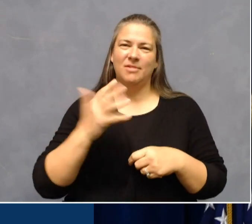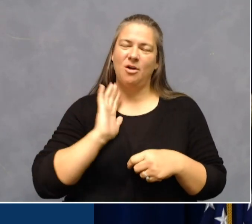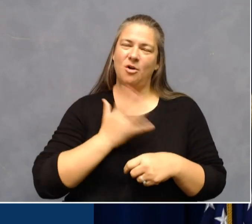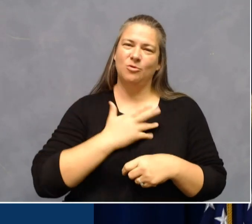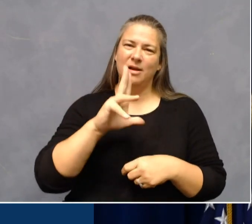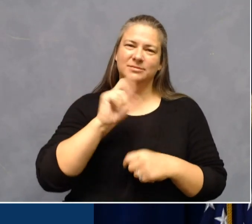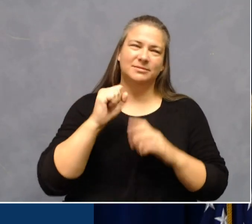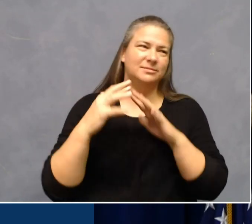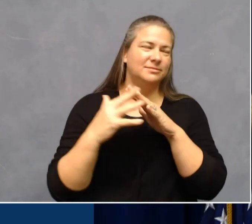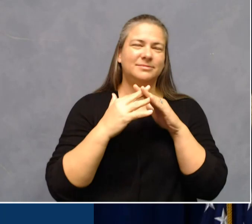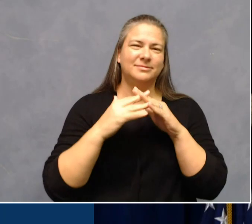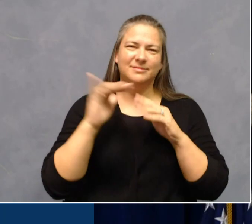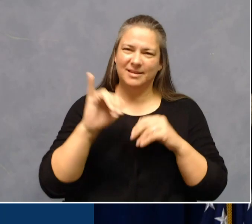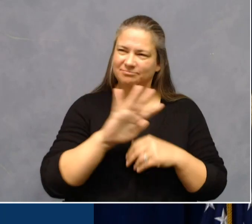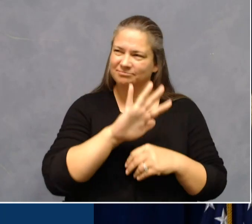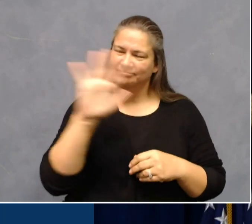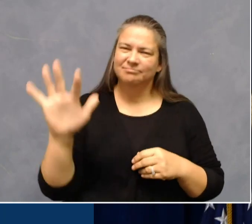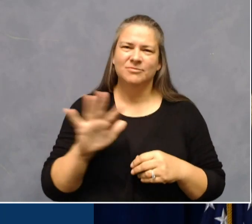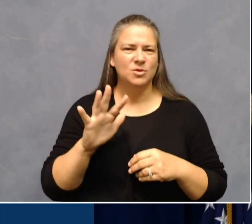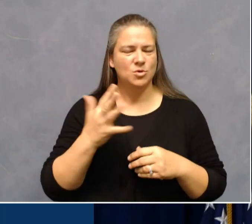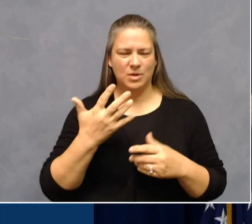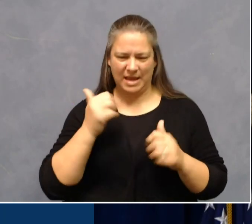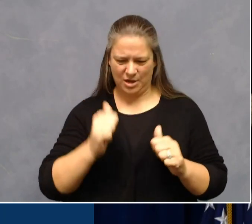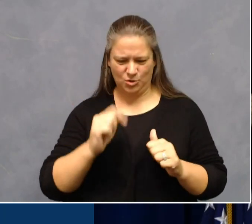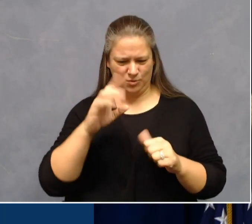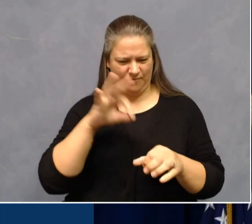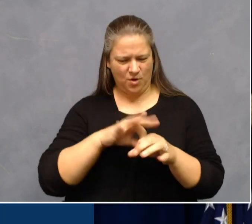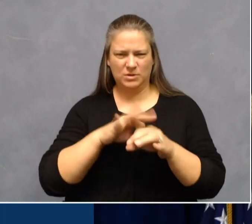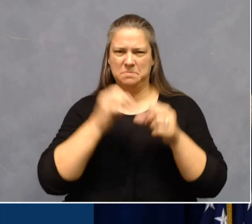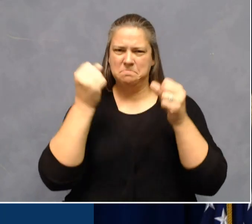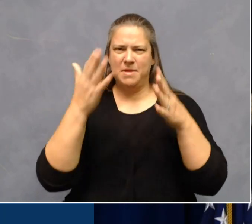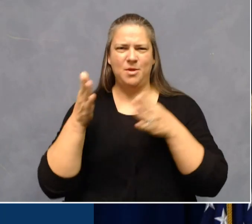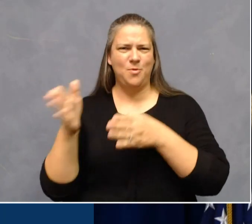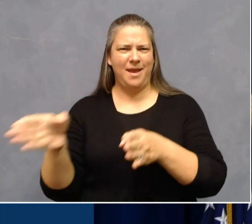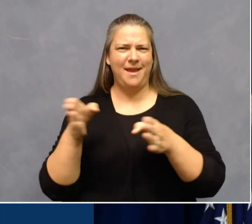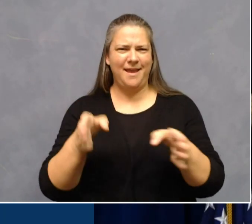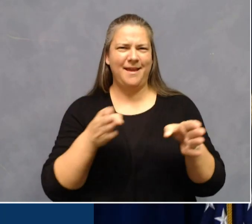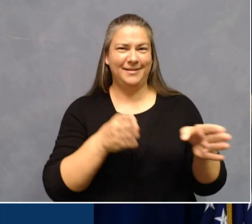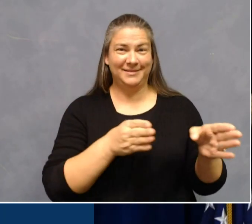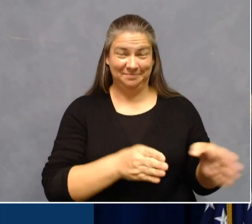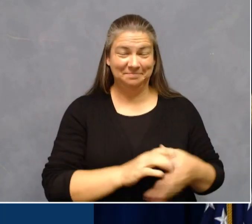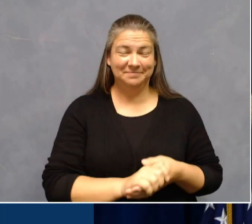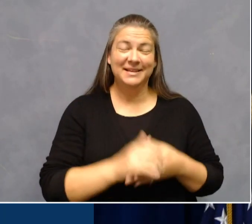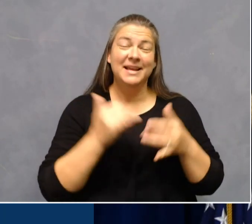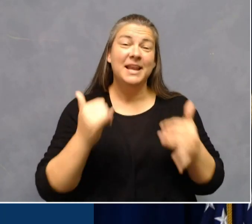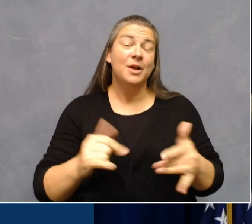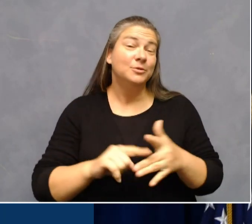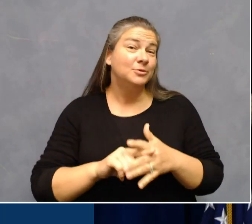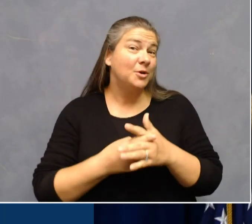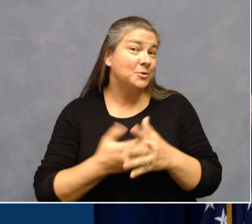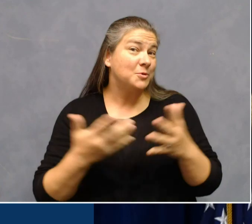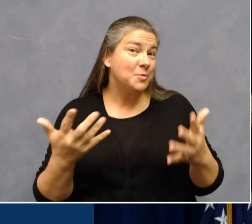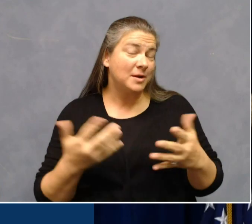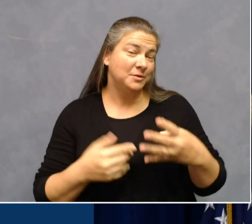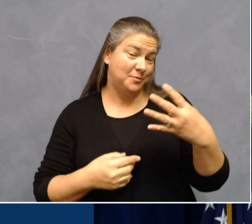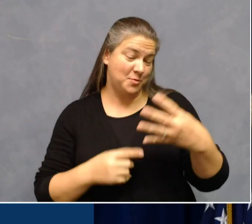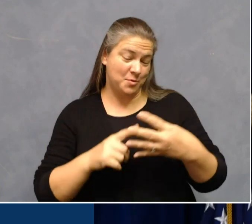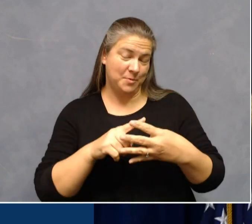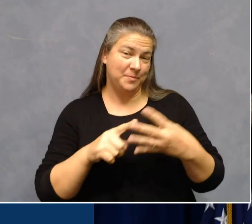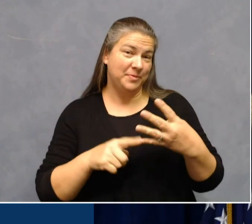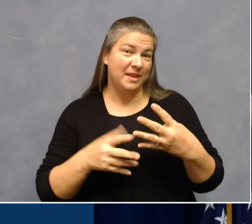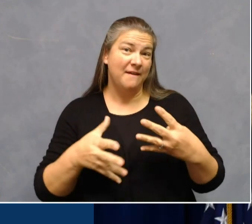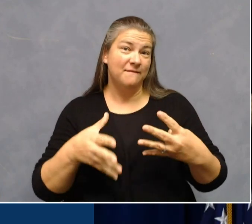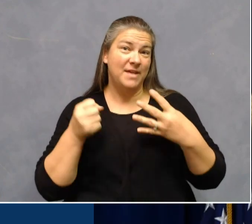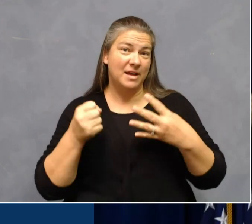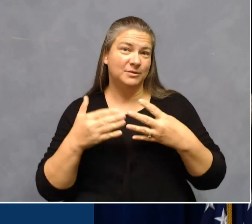more ways to do it than ever before. Let's start with our Fast Four at 4 because there's some good news in this. And today's